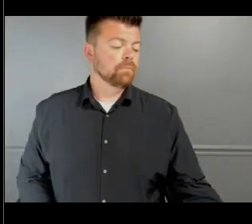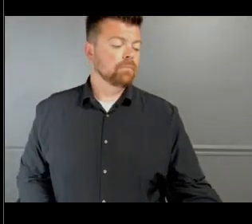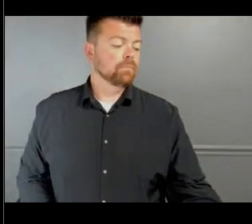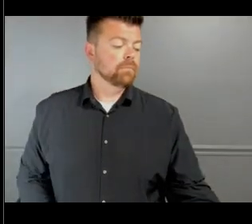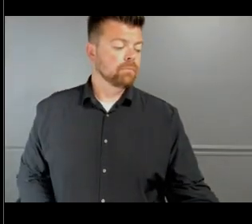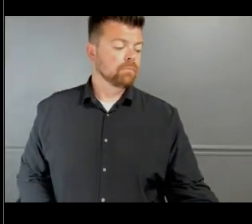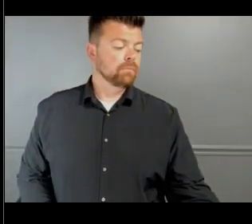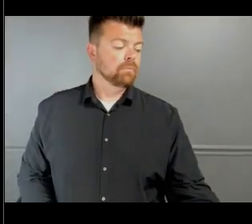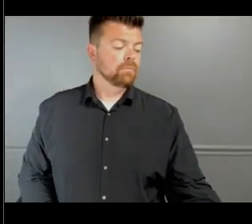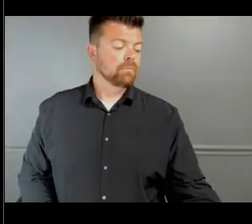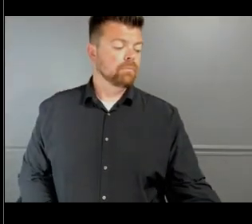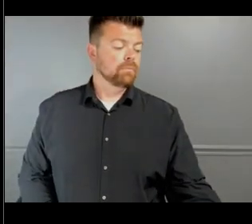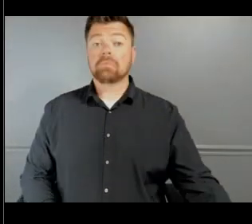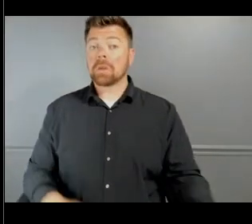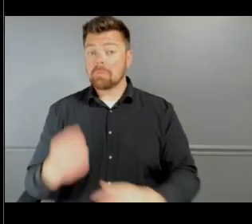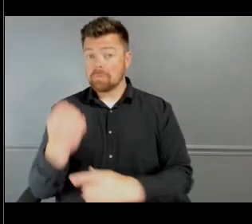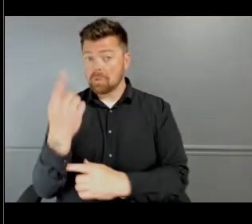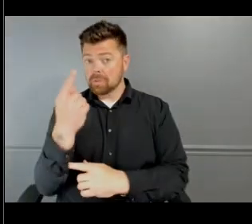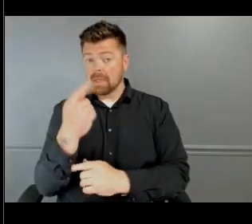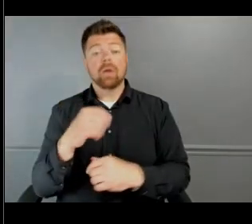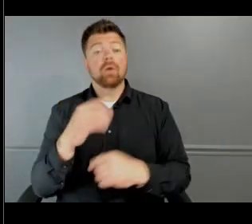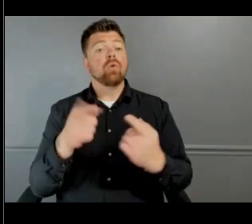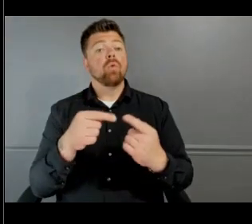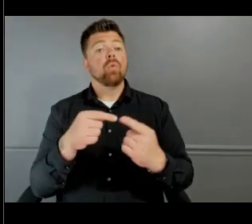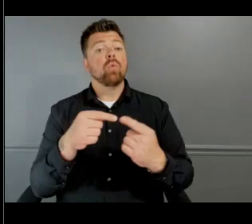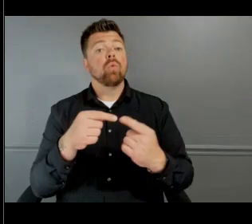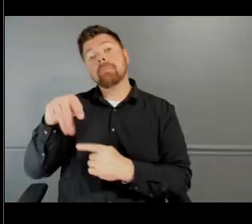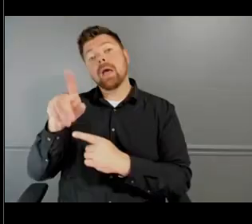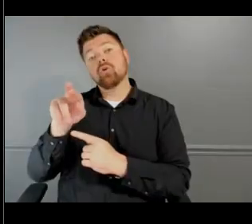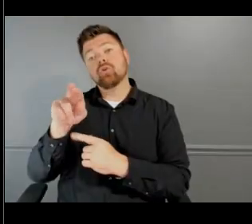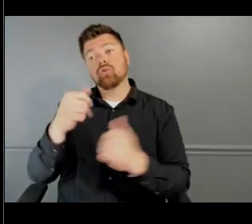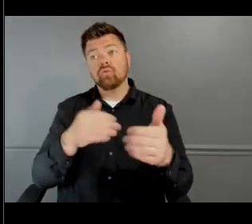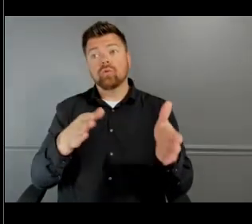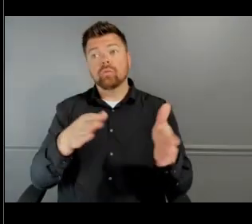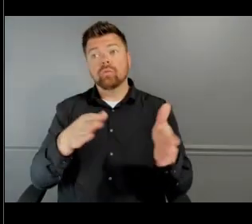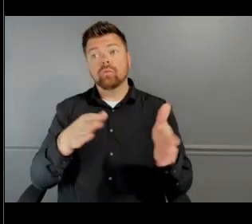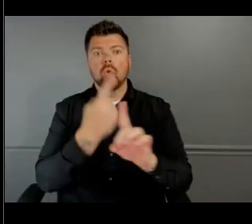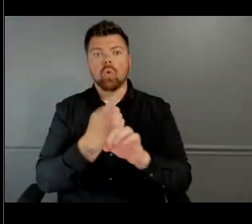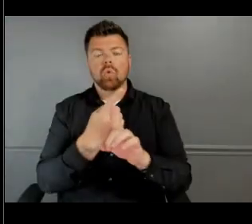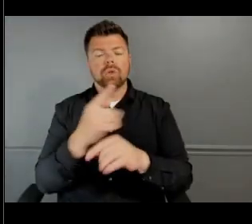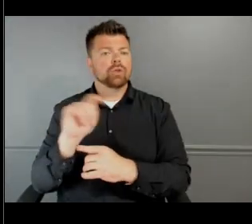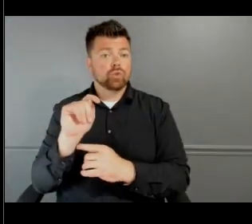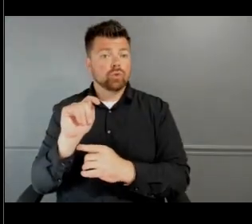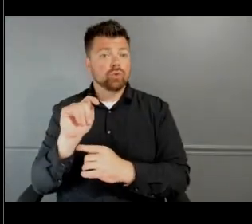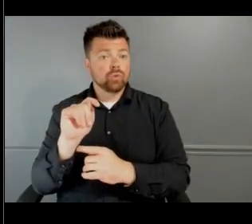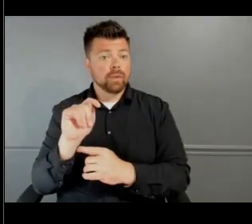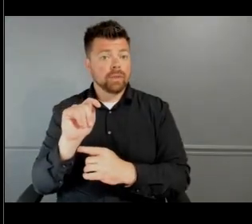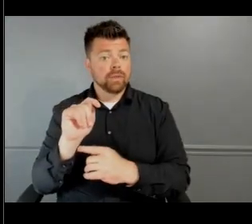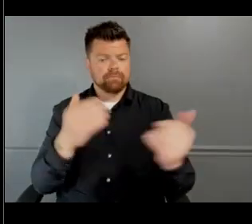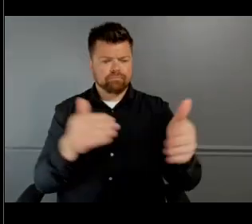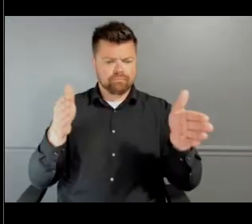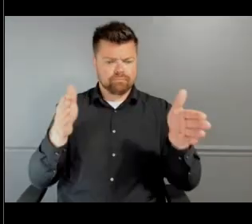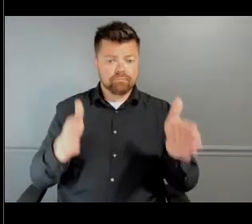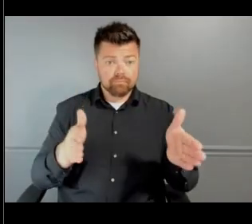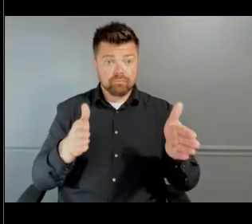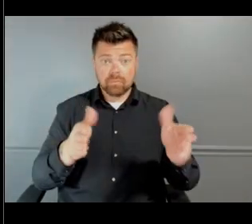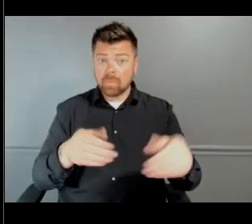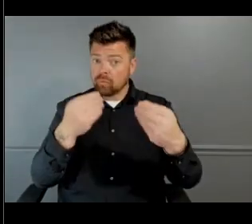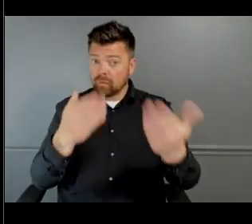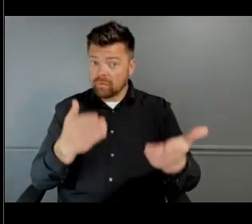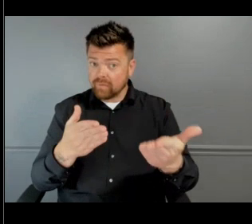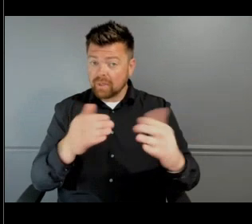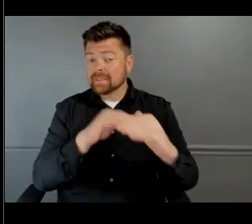However, when a powder room is the only toilet facility provided on the